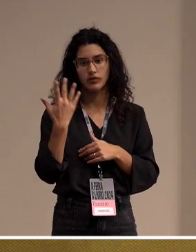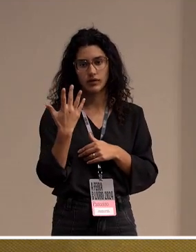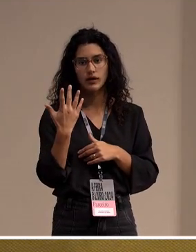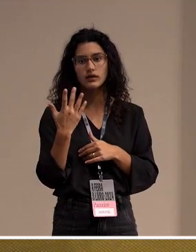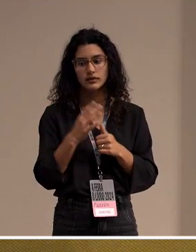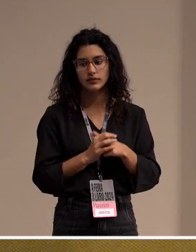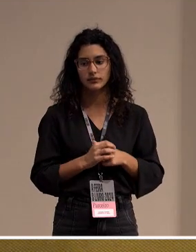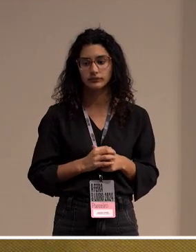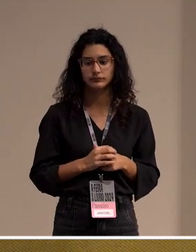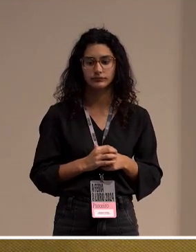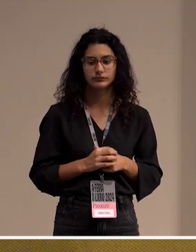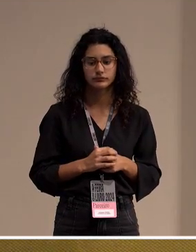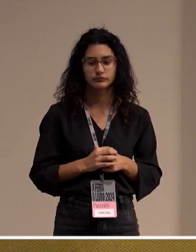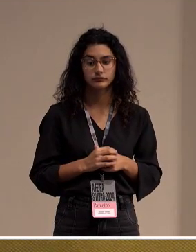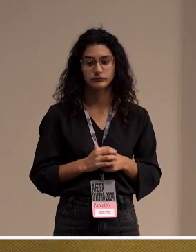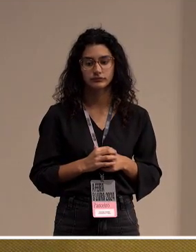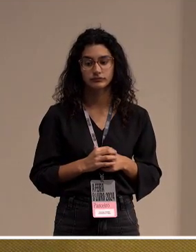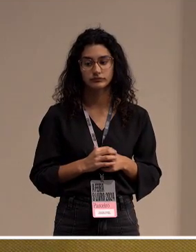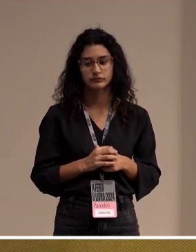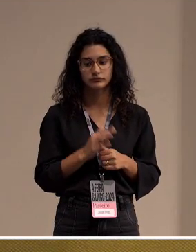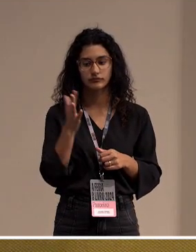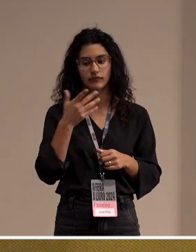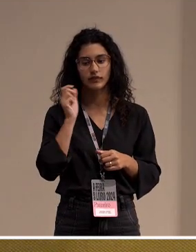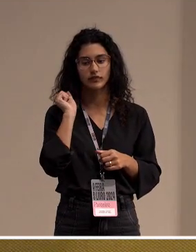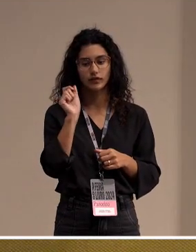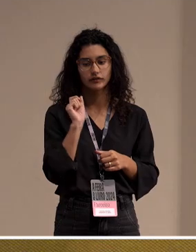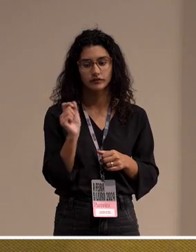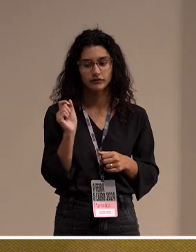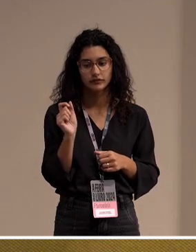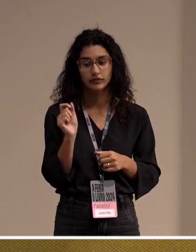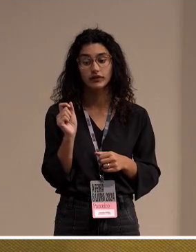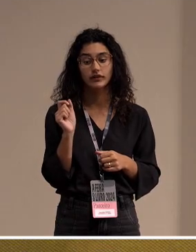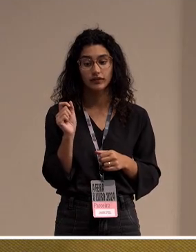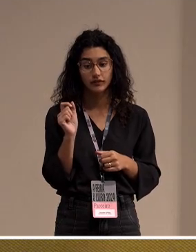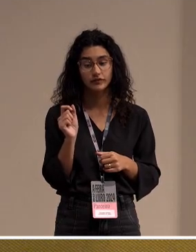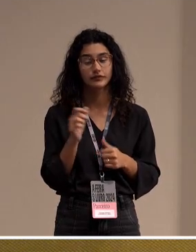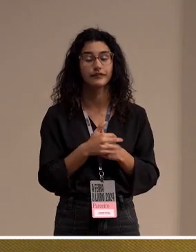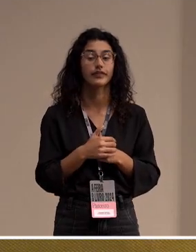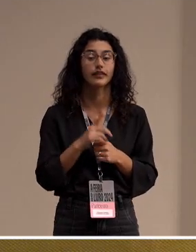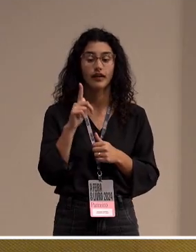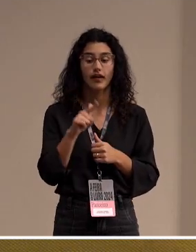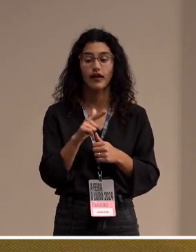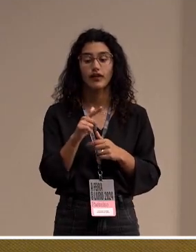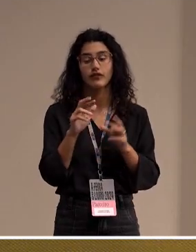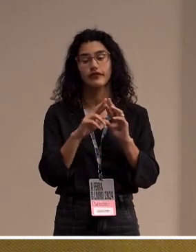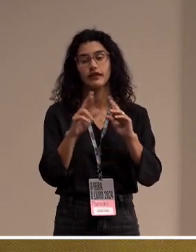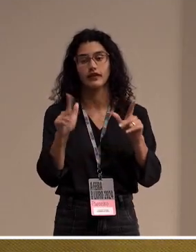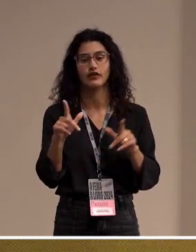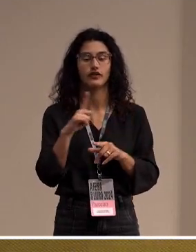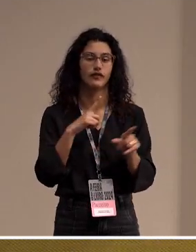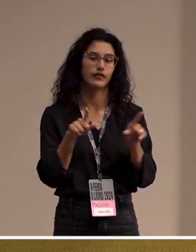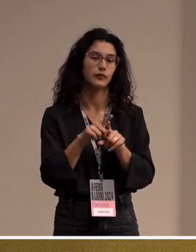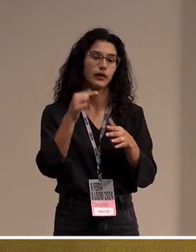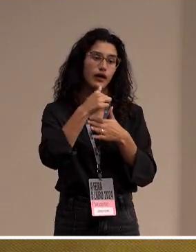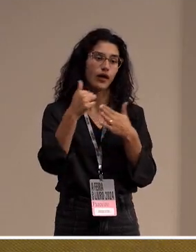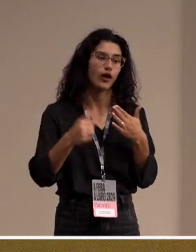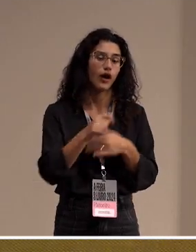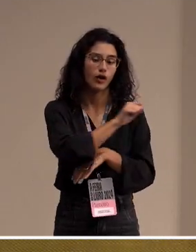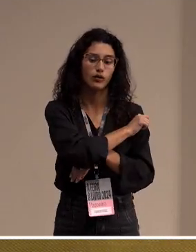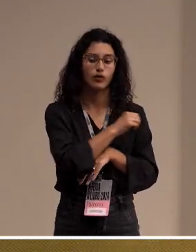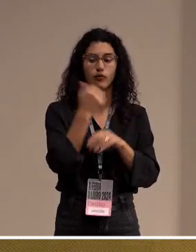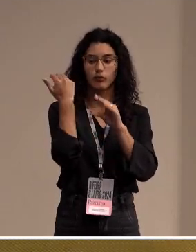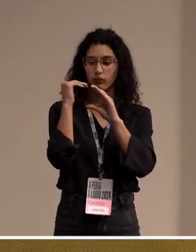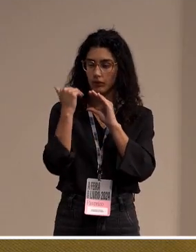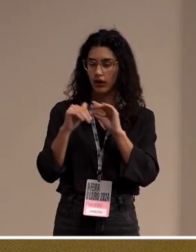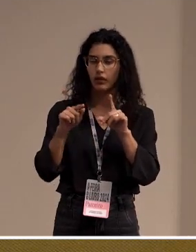And I tell them it's utterly unpredictable, right? We've had students who have published, done really well in the world, and